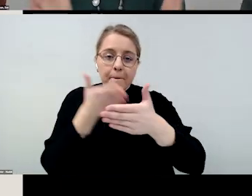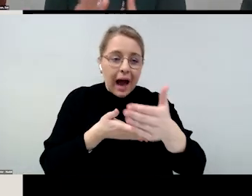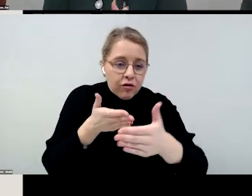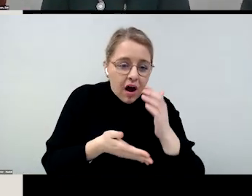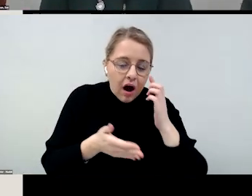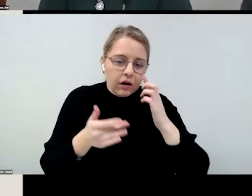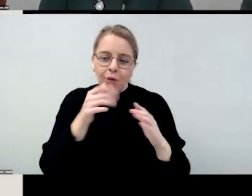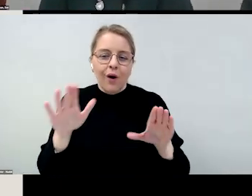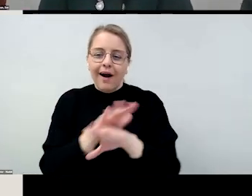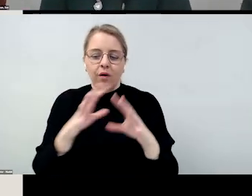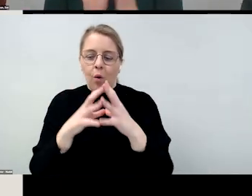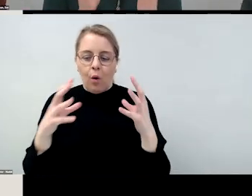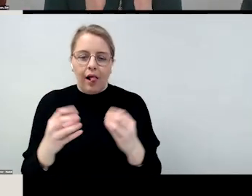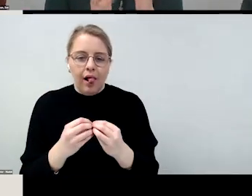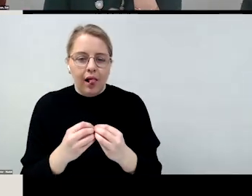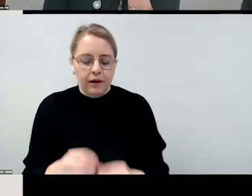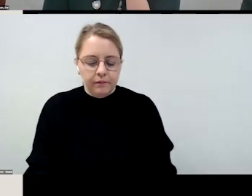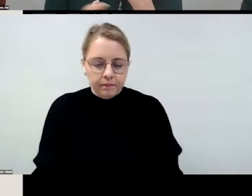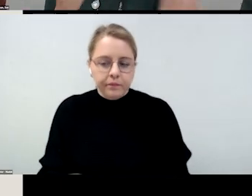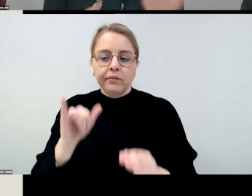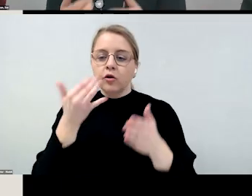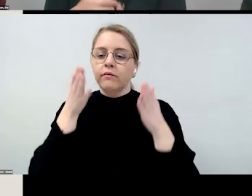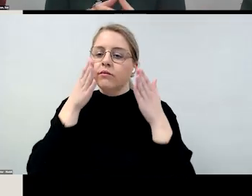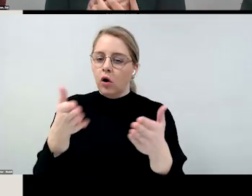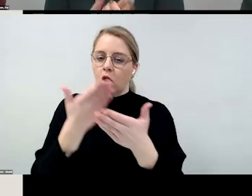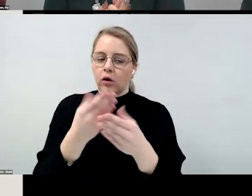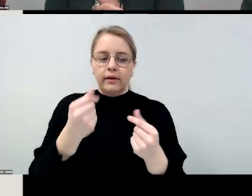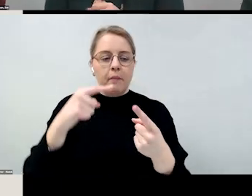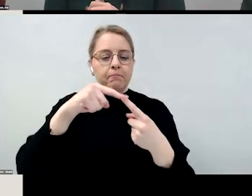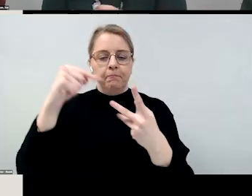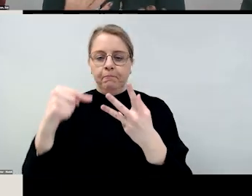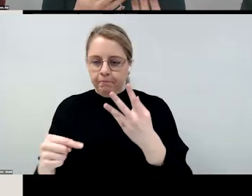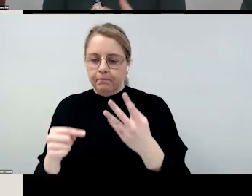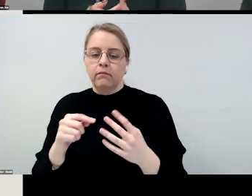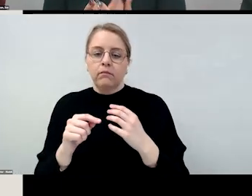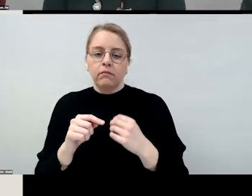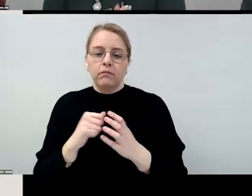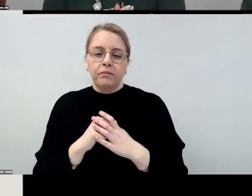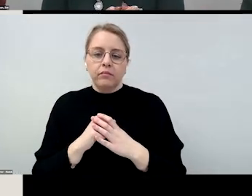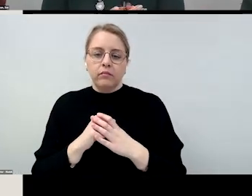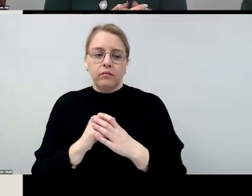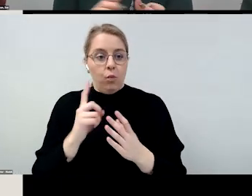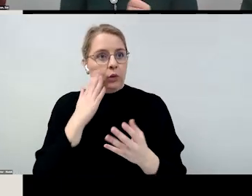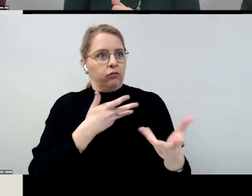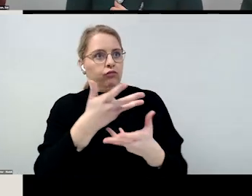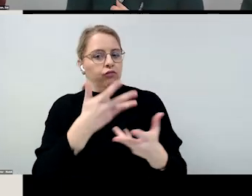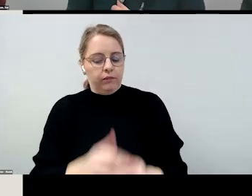cover everything that people experience either. It's just focusing in on some of the key things that stood out to us when we spoke to